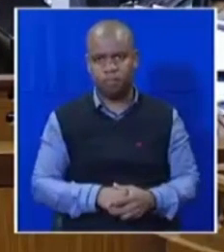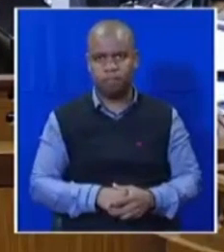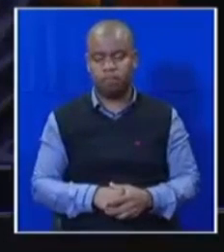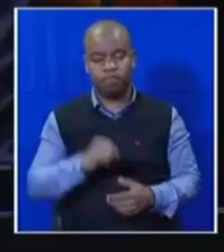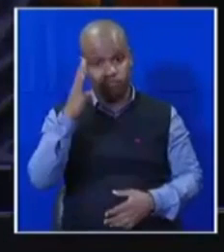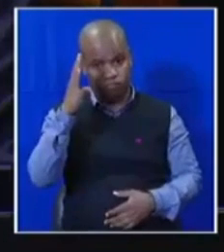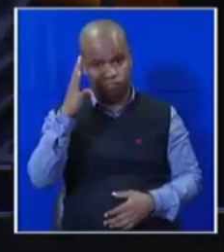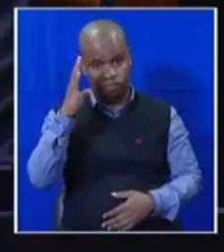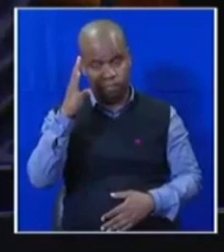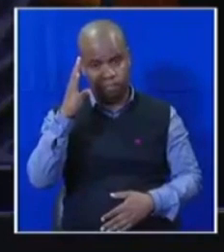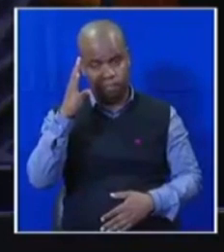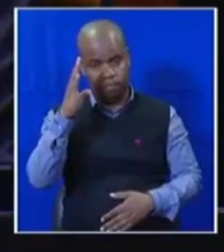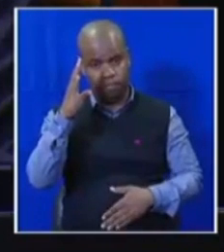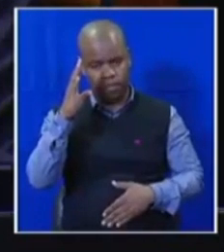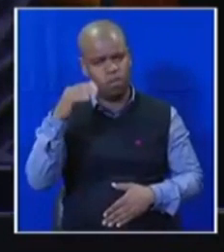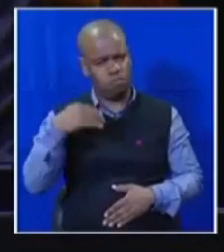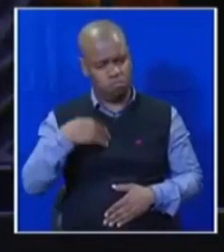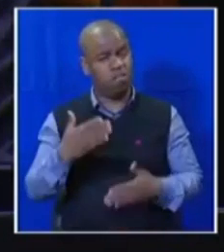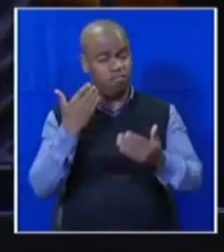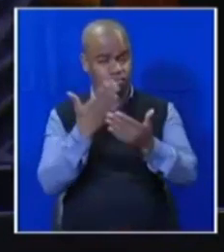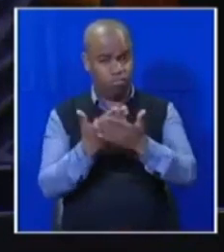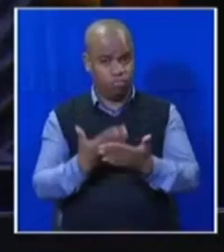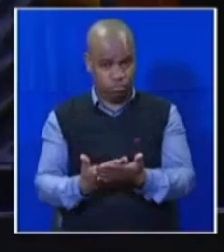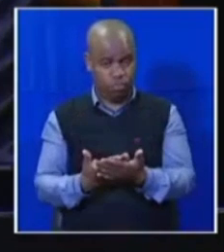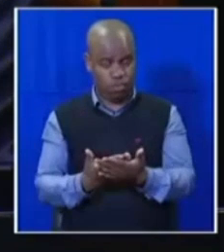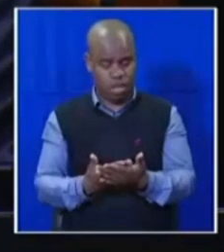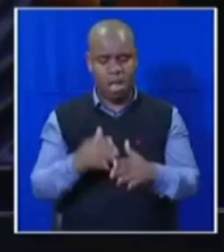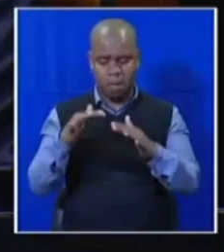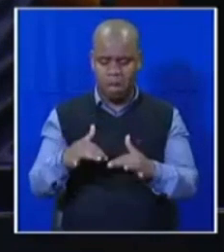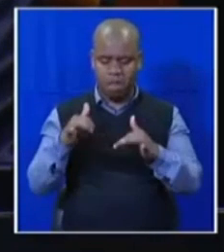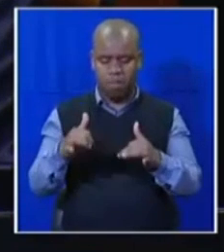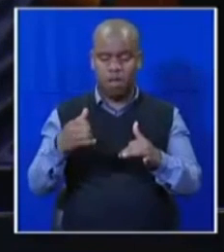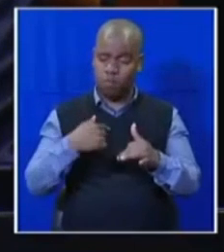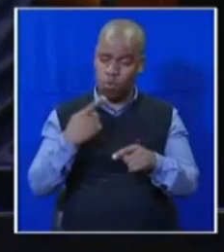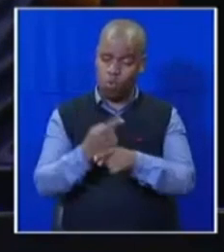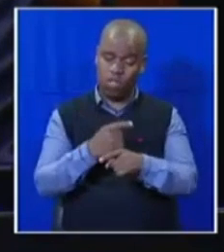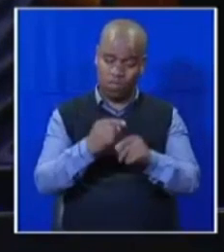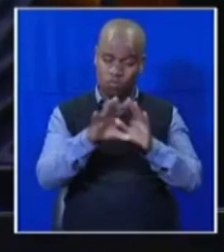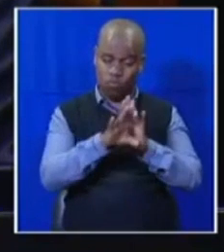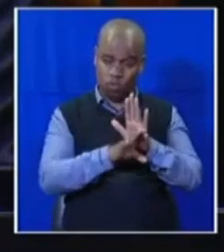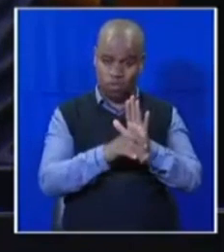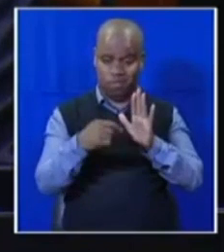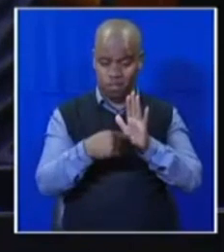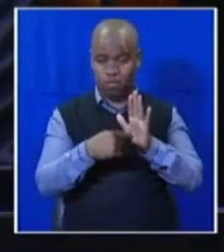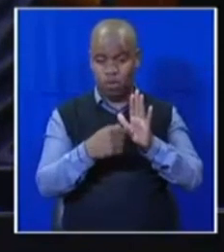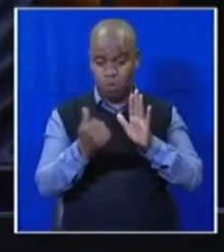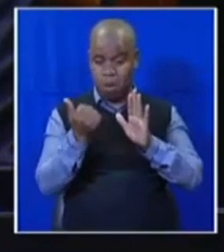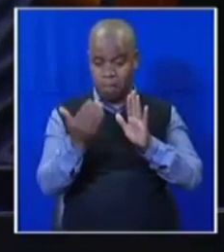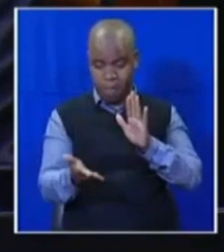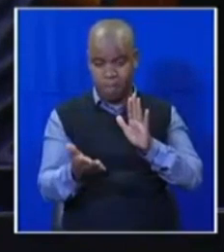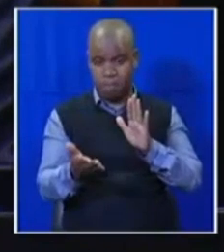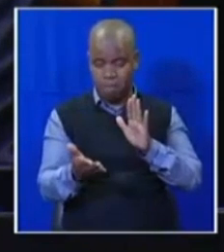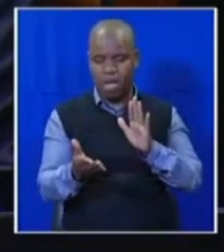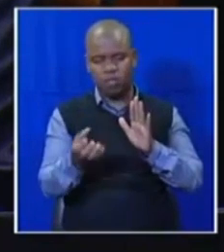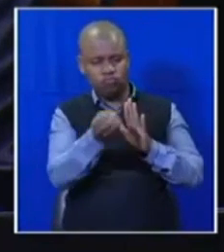Speaker? Yes, honourable member. I really want to make a proposal that maybe Parliament, when they issue constitutions, they should actually also issue